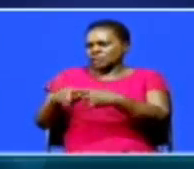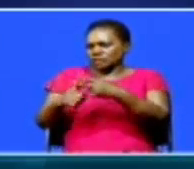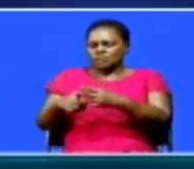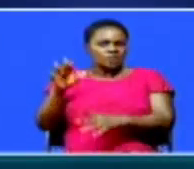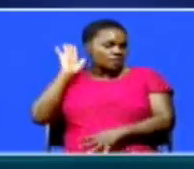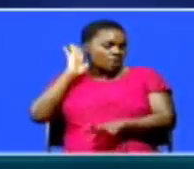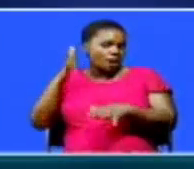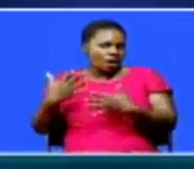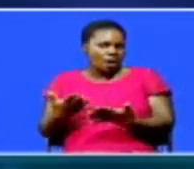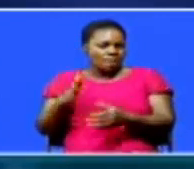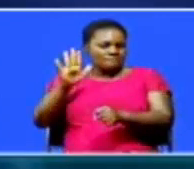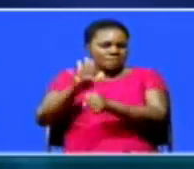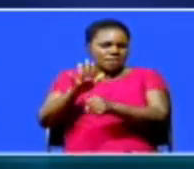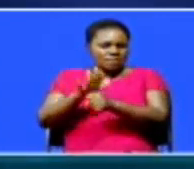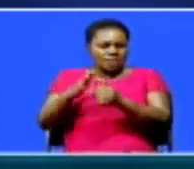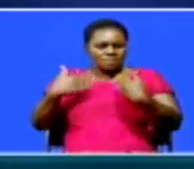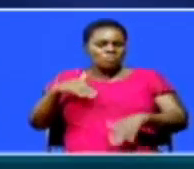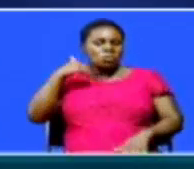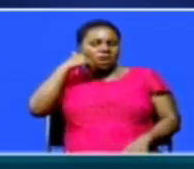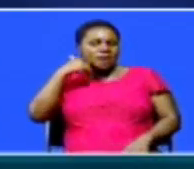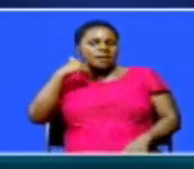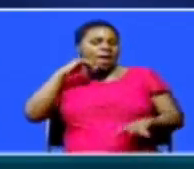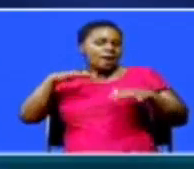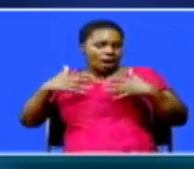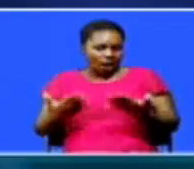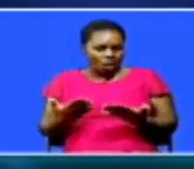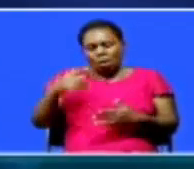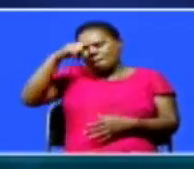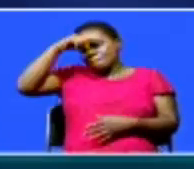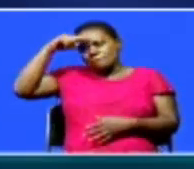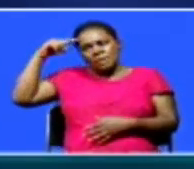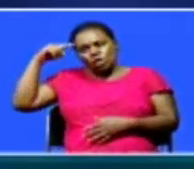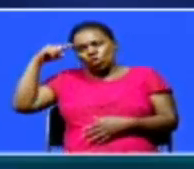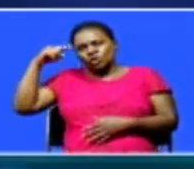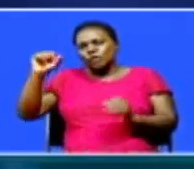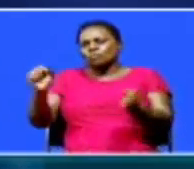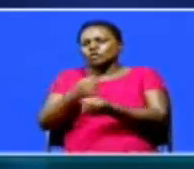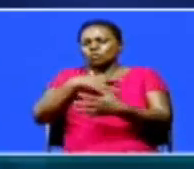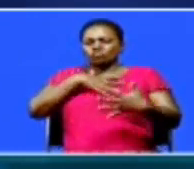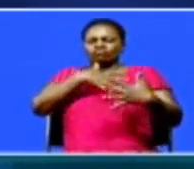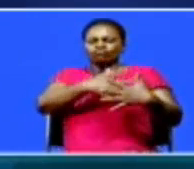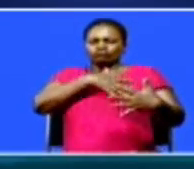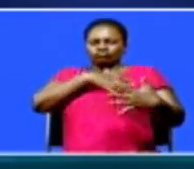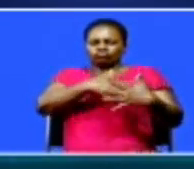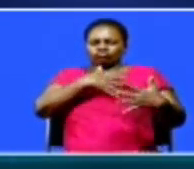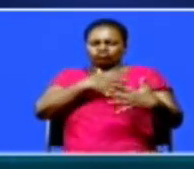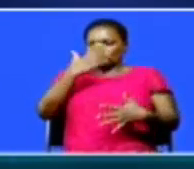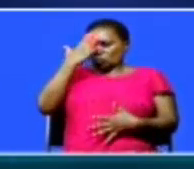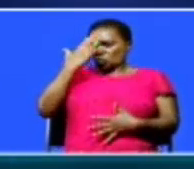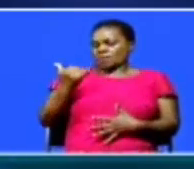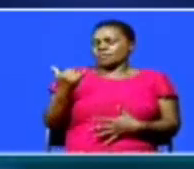told that most of the people who are dying, they are dying because they are unable to breathe, and that is